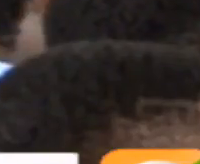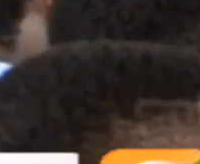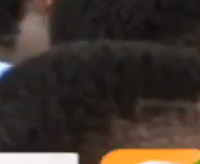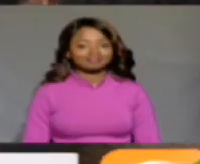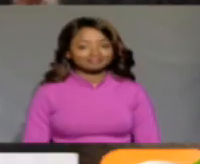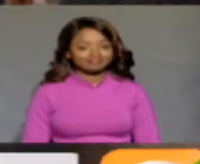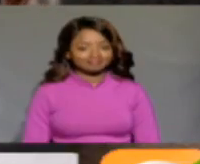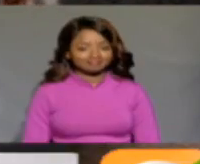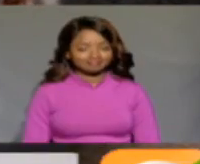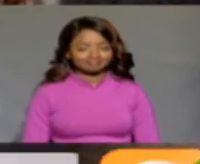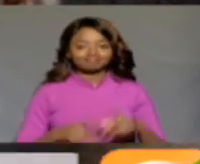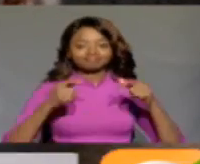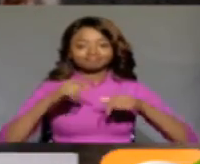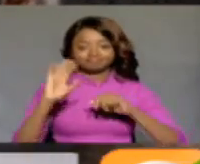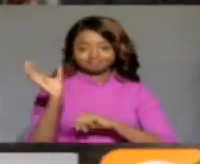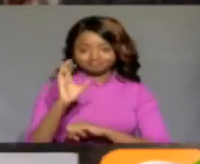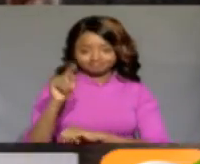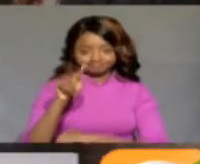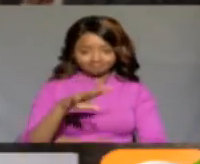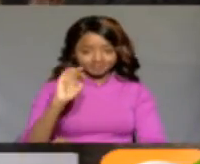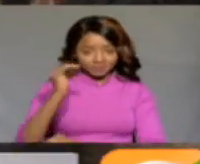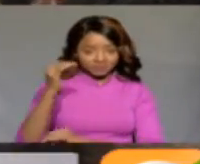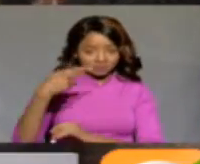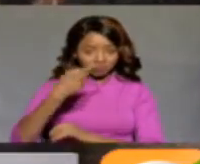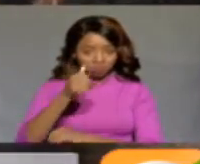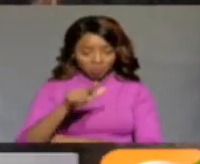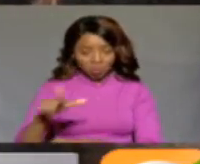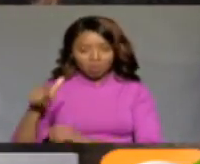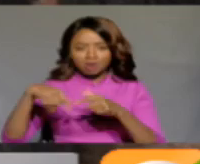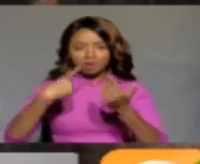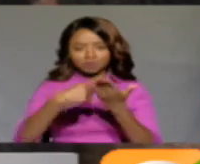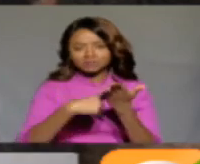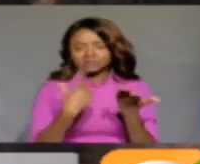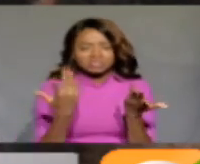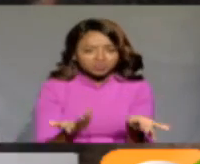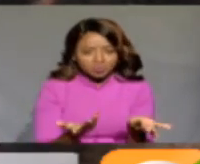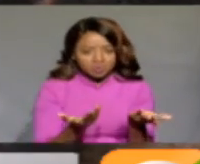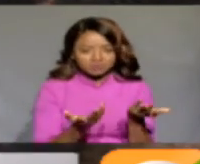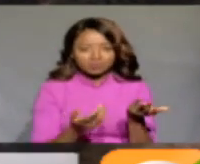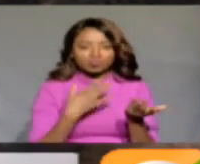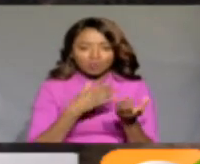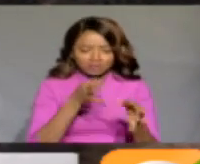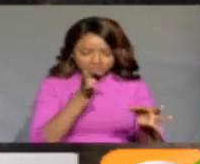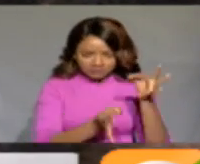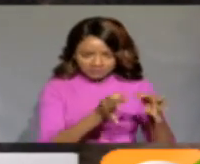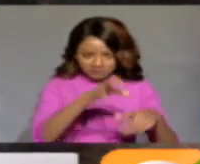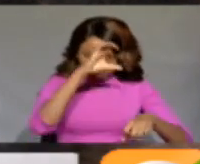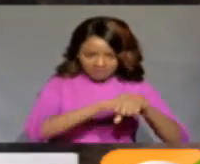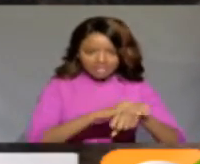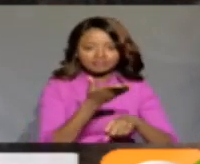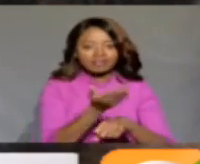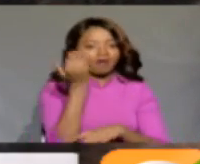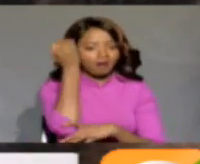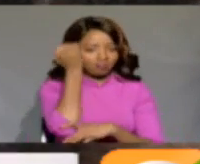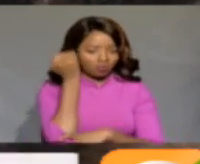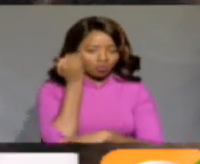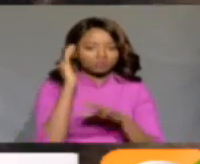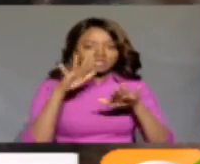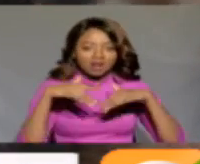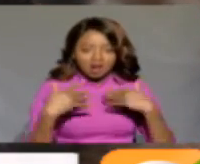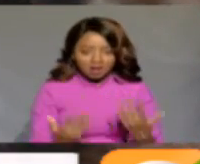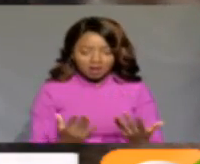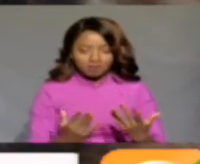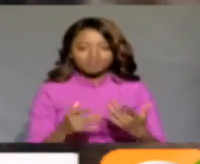tunazungumza ama Citizen Town Hall tukiwa tunazidi tu kuzungumzia masuala ya kutafuta haki mahakamani, na nataka sasa